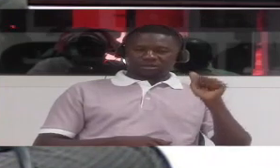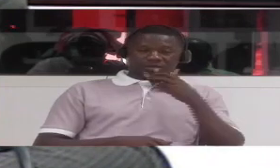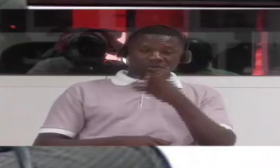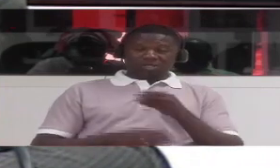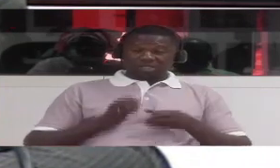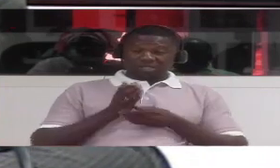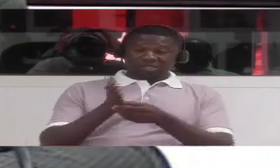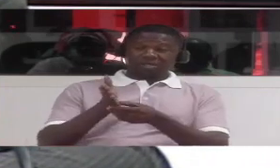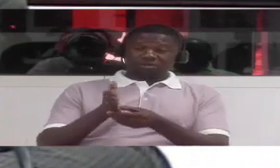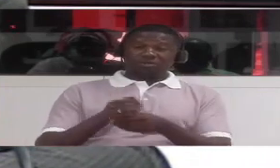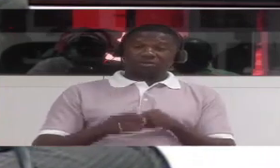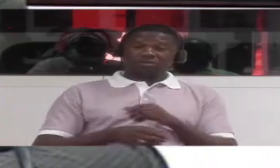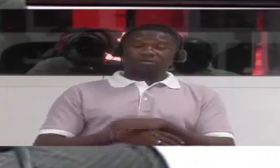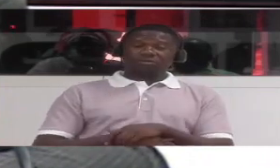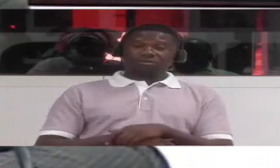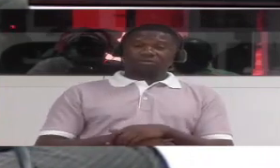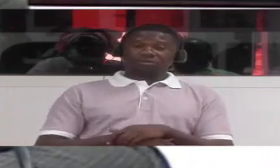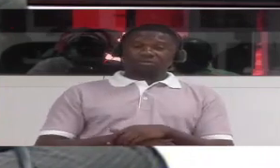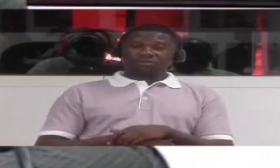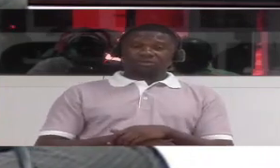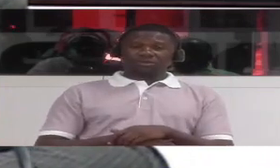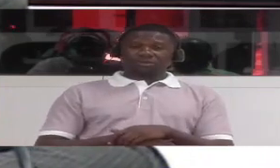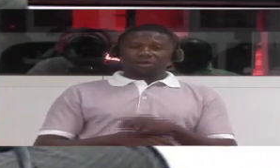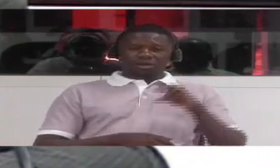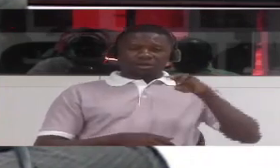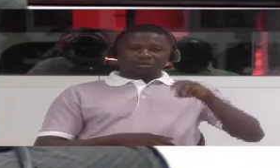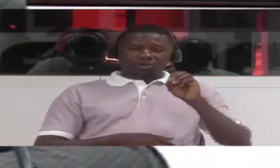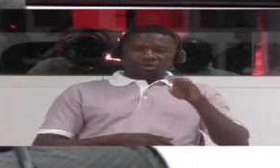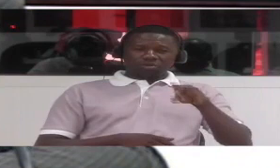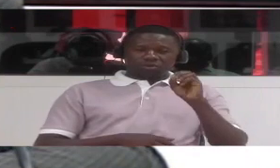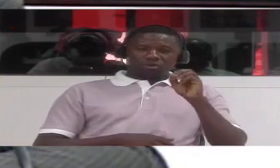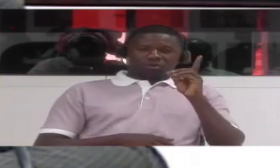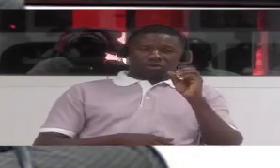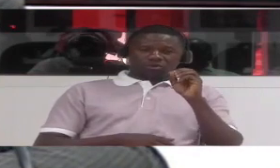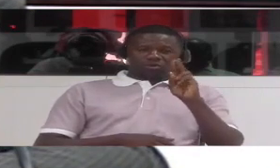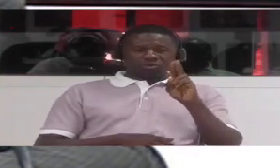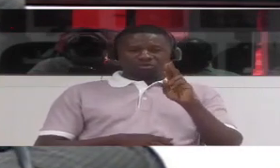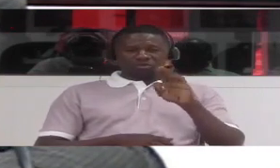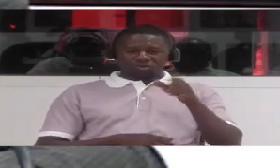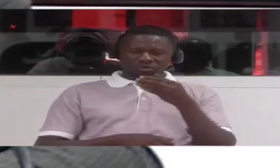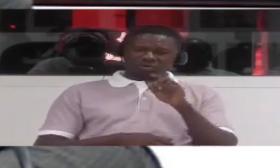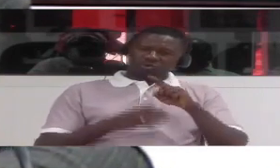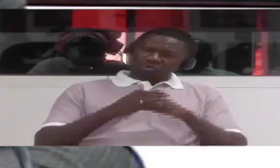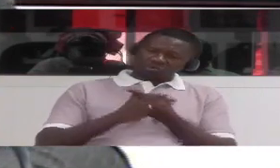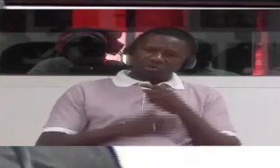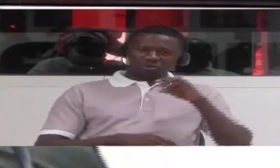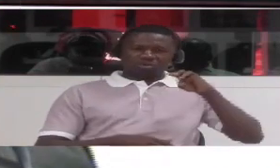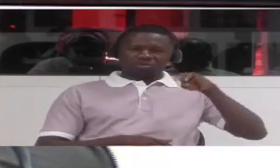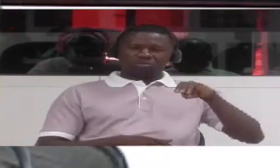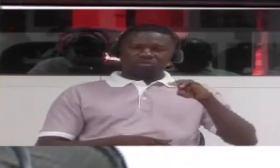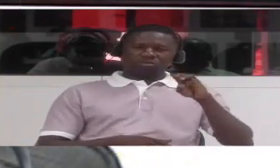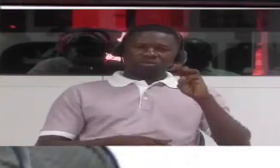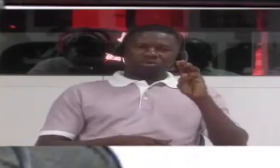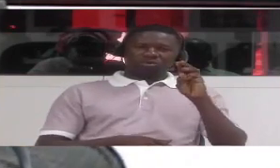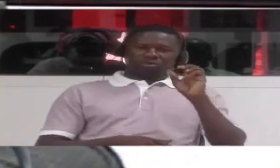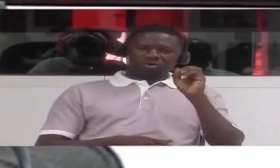And is it Mohammed or Momodu? Mohammed Haidara. Mohammed, okay. Yeah. That's your record. Mohammed and Muhammadu